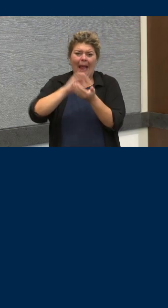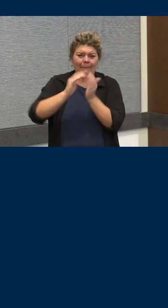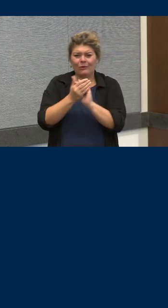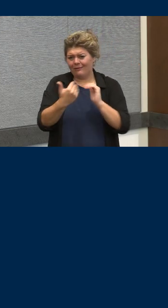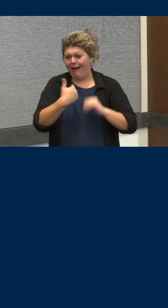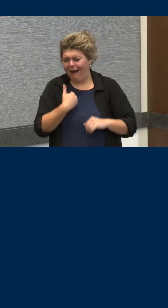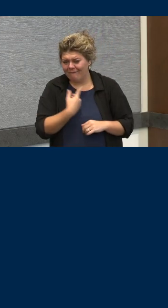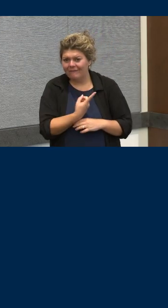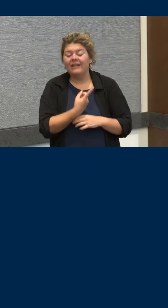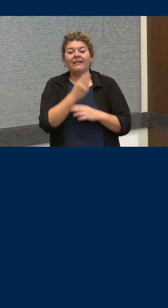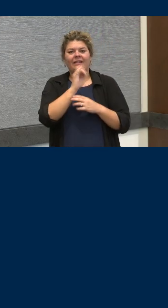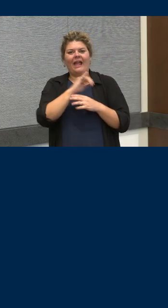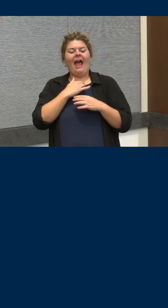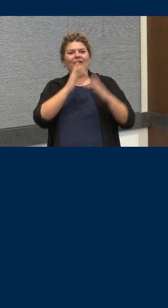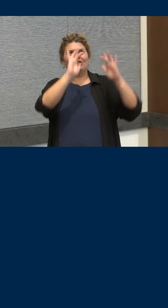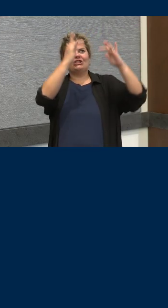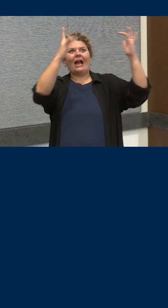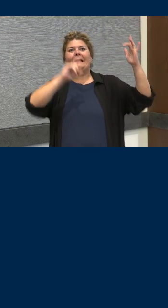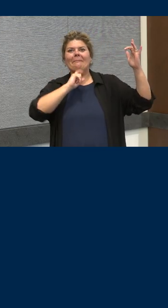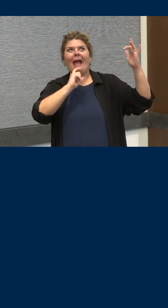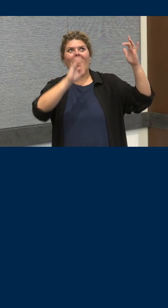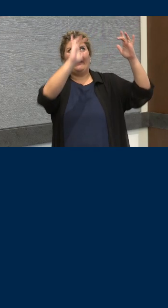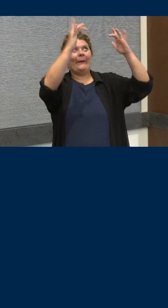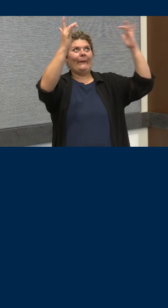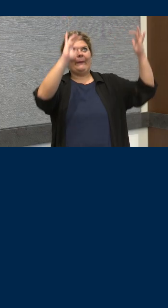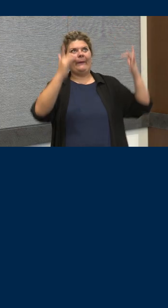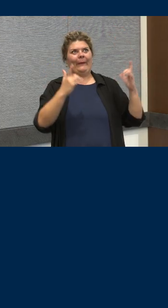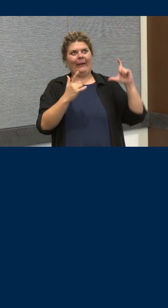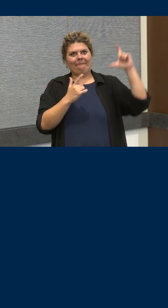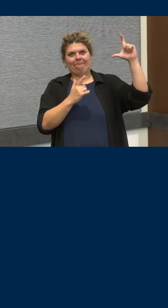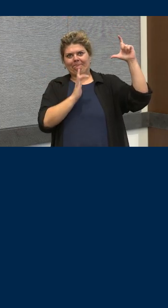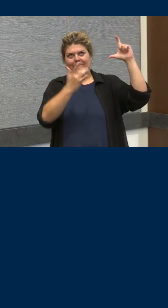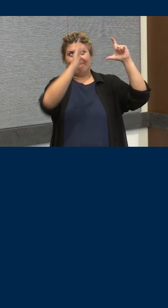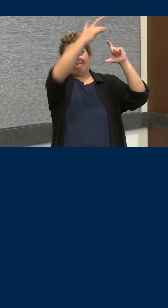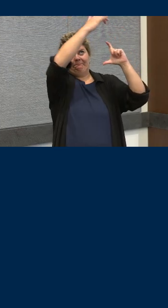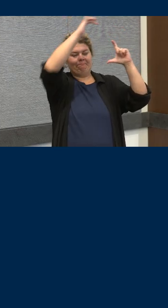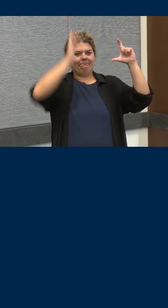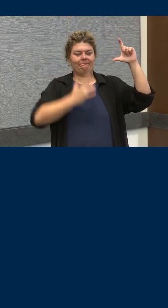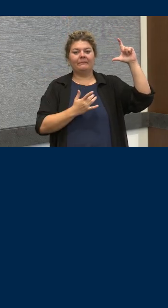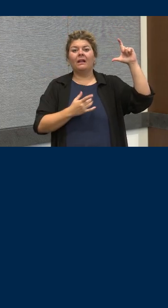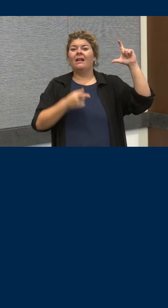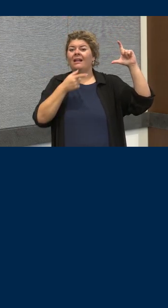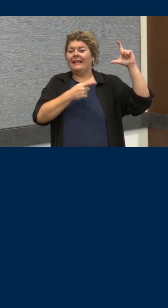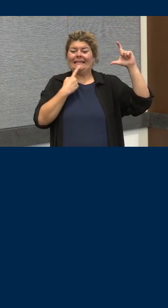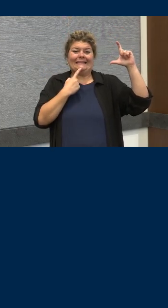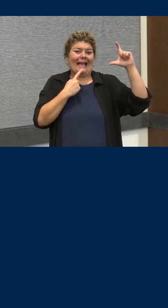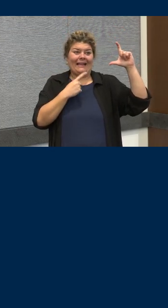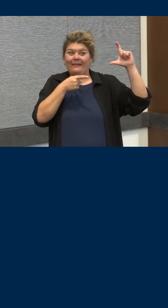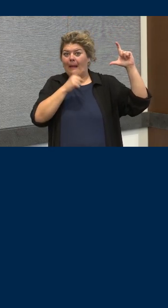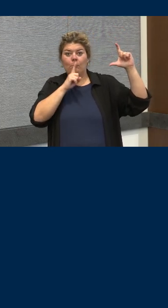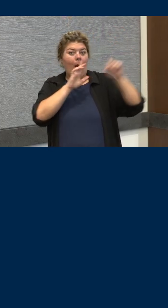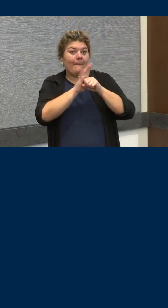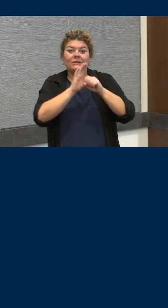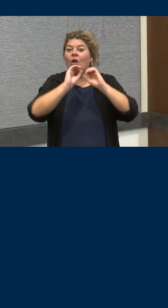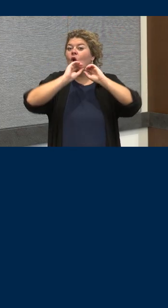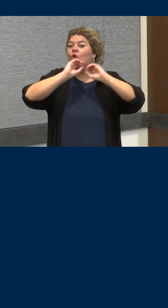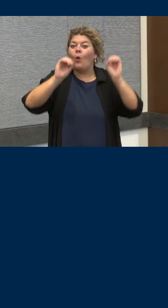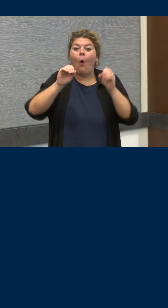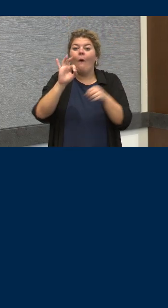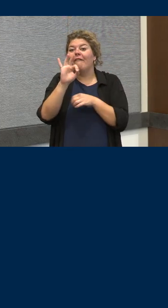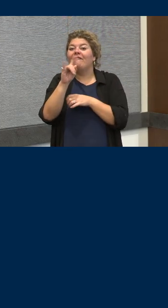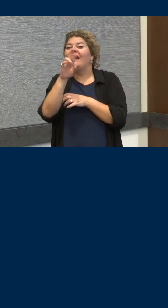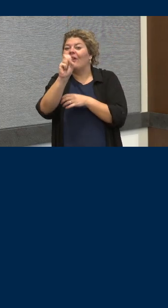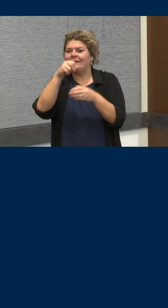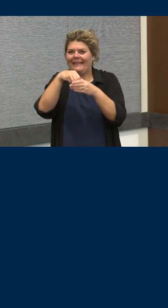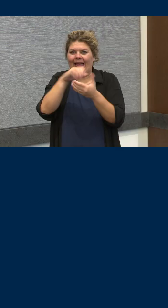against shiny aluminum reflecting light. One promises absolutely no fillers in the beef burger, guaranteed by